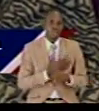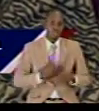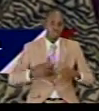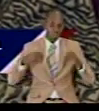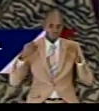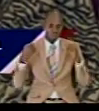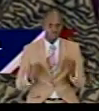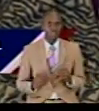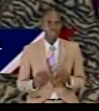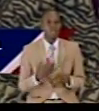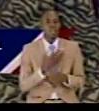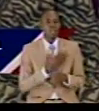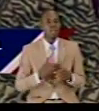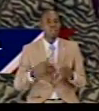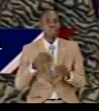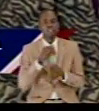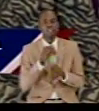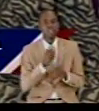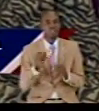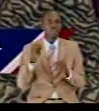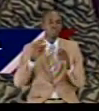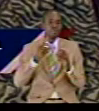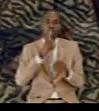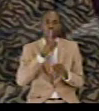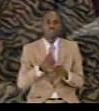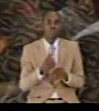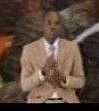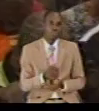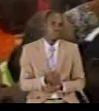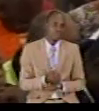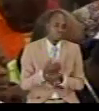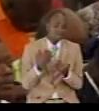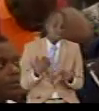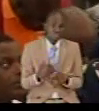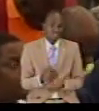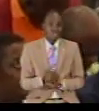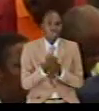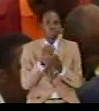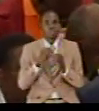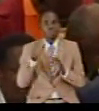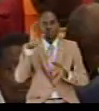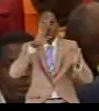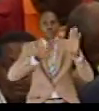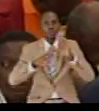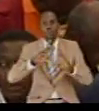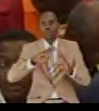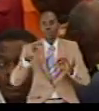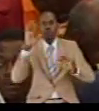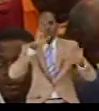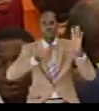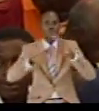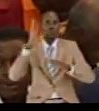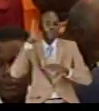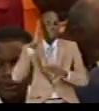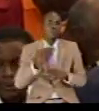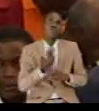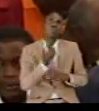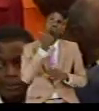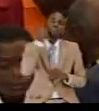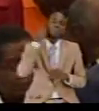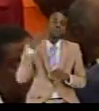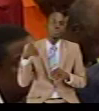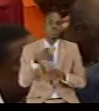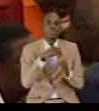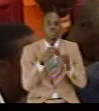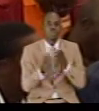strength, a very present help in trouble. No trouble will drown you. You will